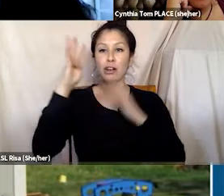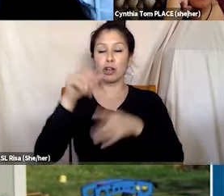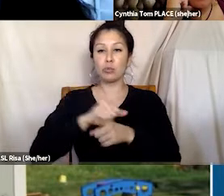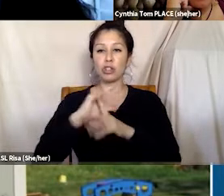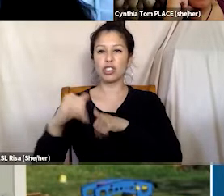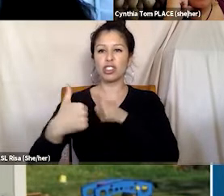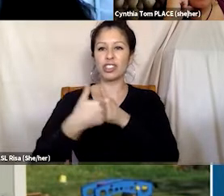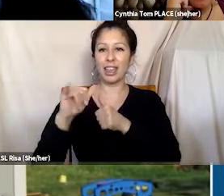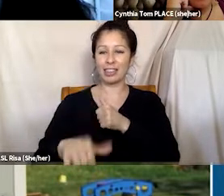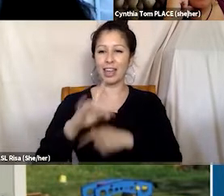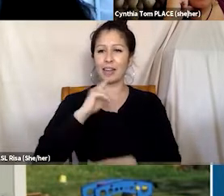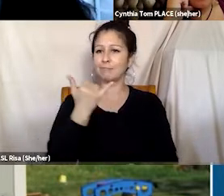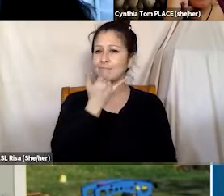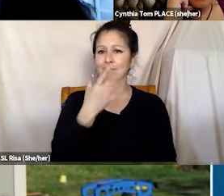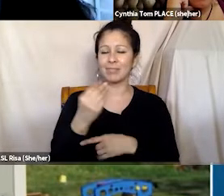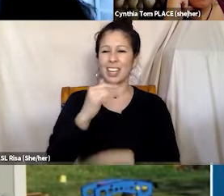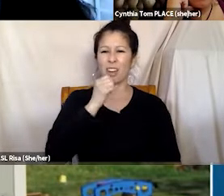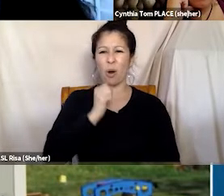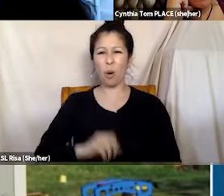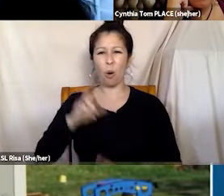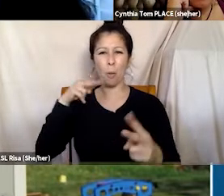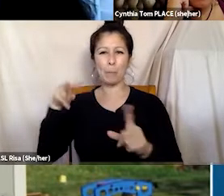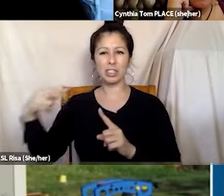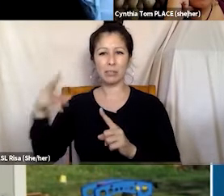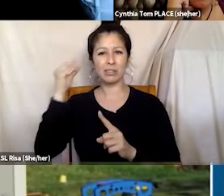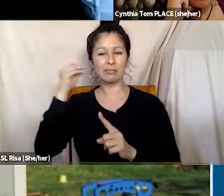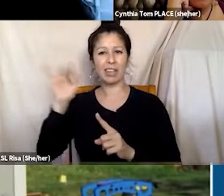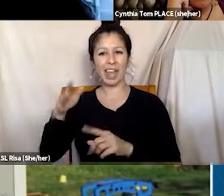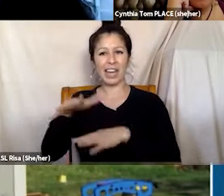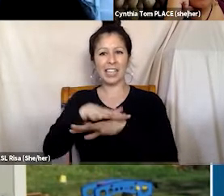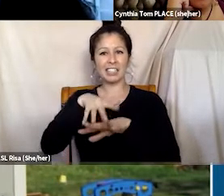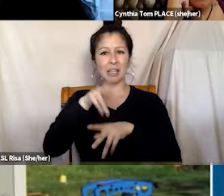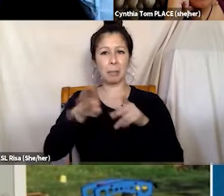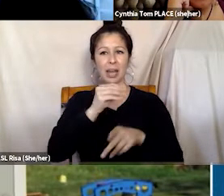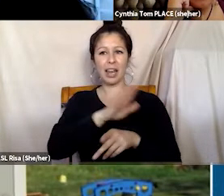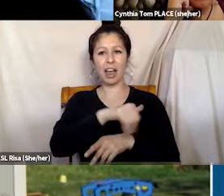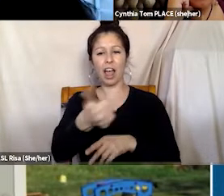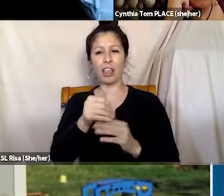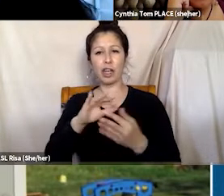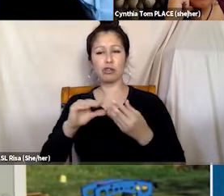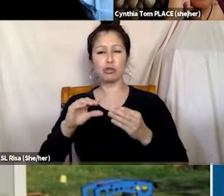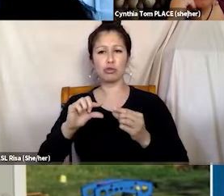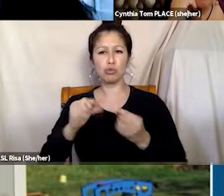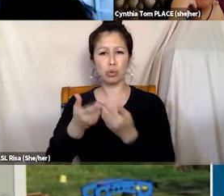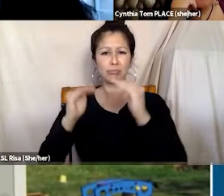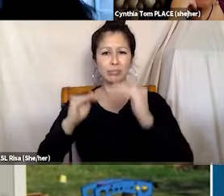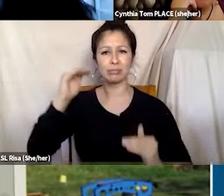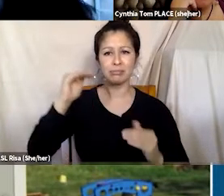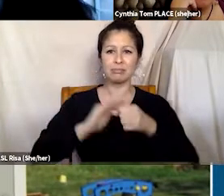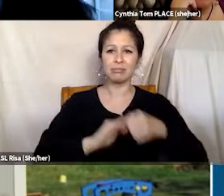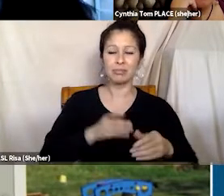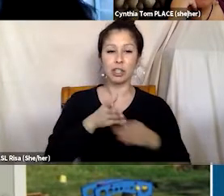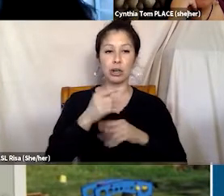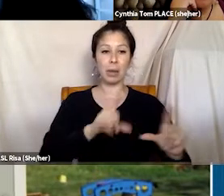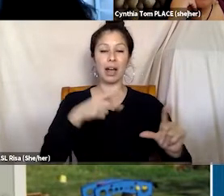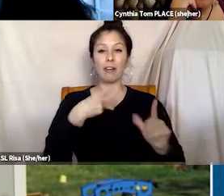challenge the inaccurate and outdated perceptions of Indigenous people and other marginalized groups. Throughout my slides,